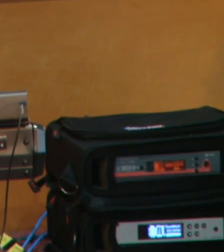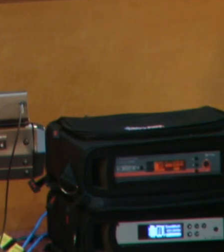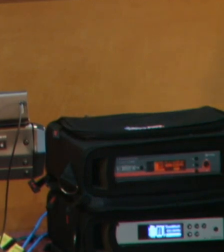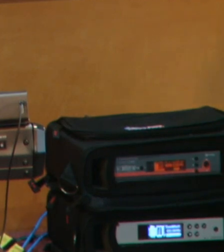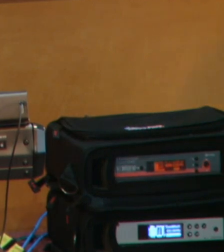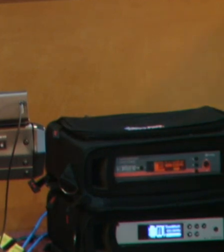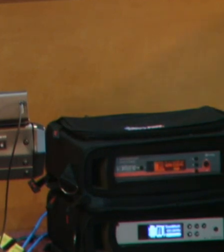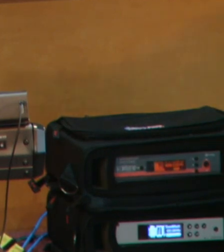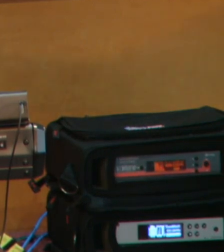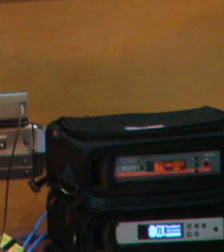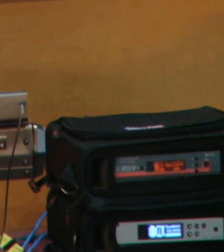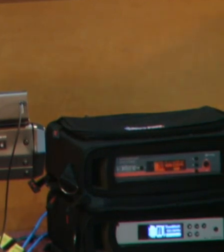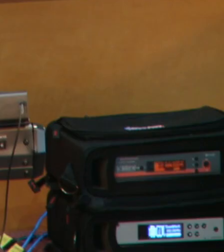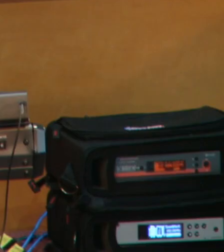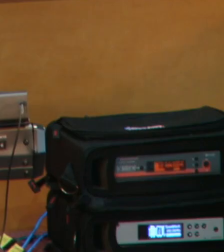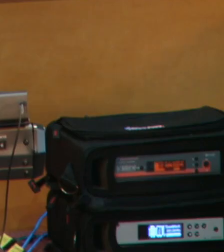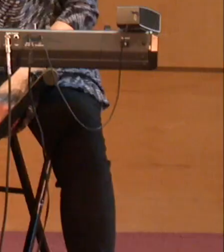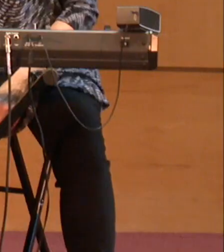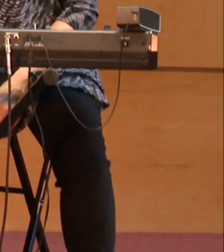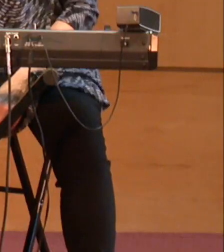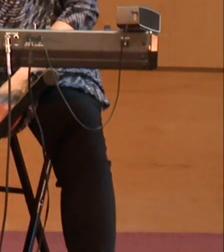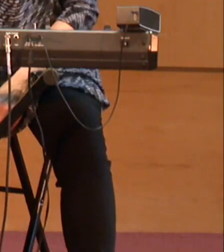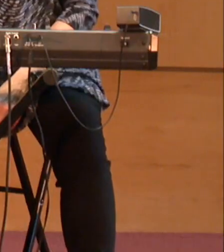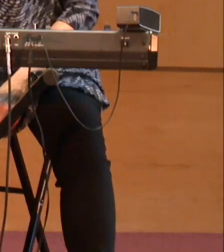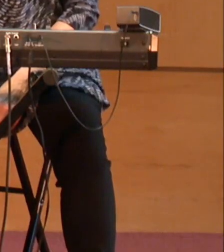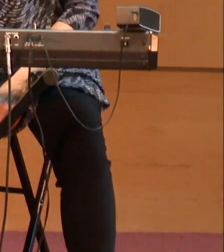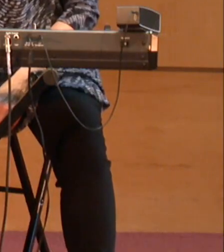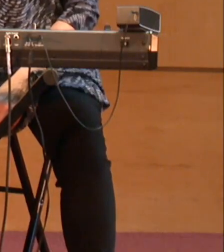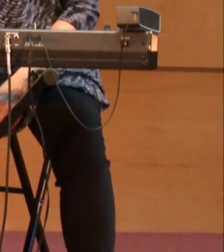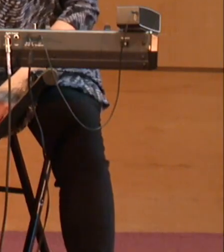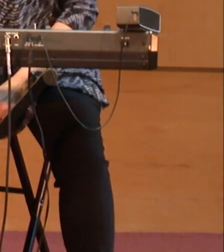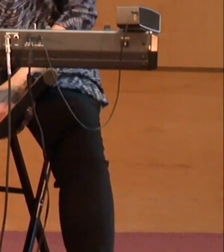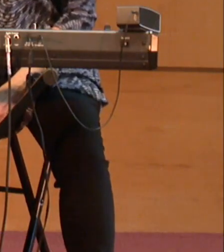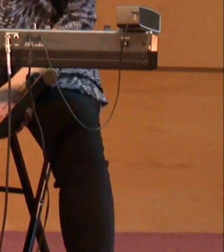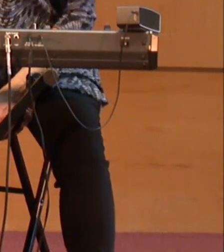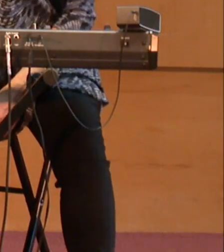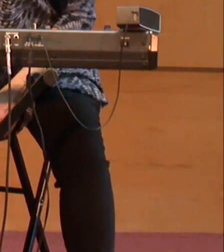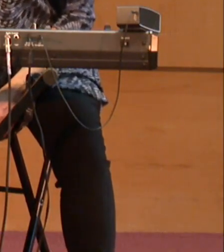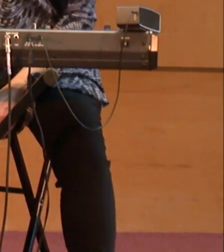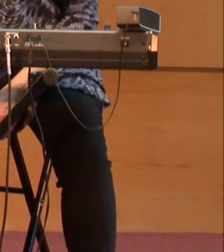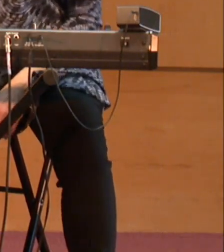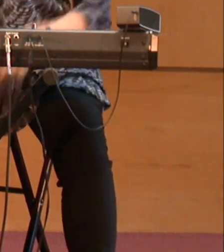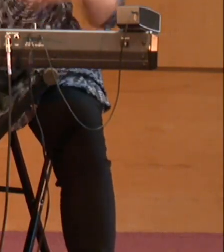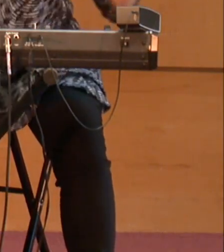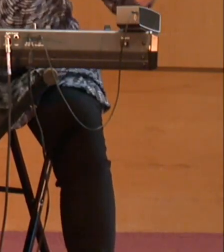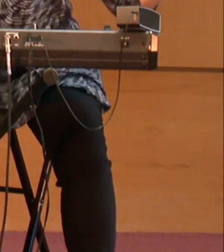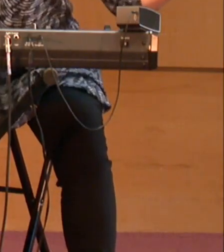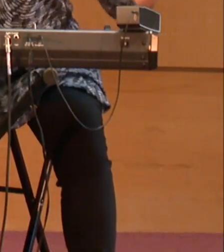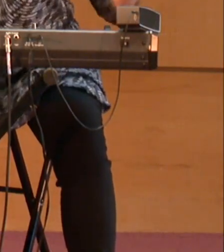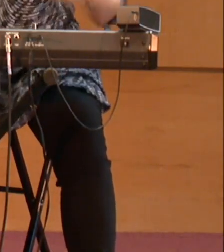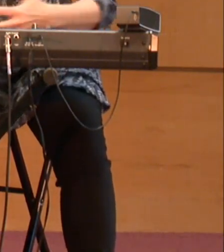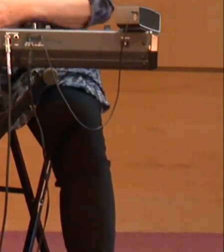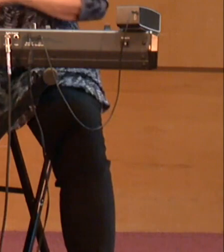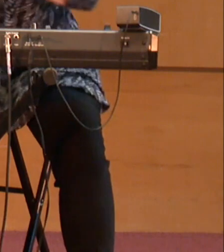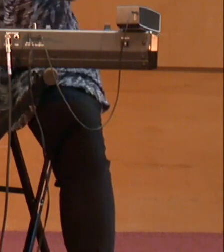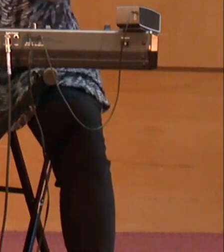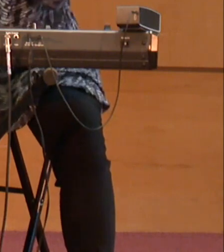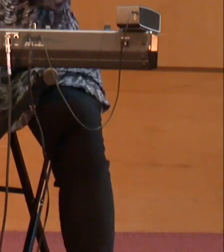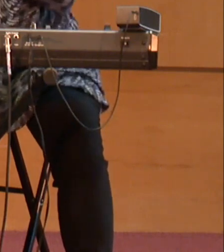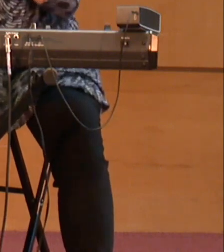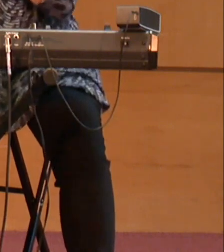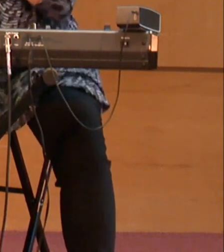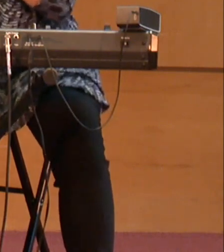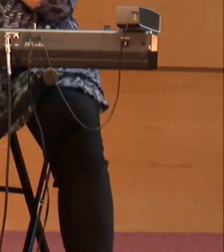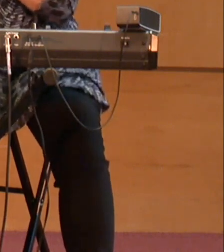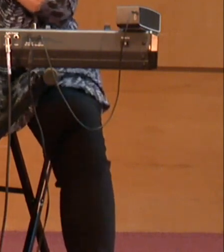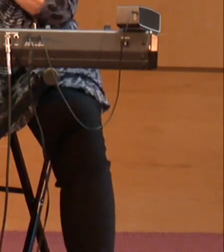best that I could. And then God makes my musical partner a woman who homeschooled her children for 9 years. Thank you so much.